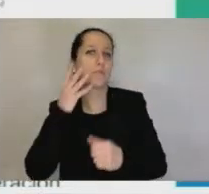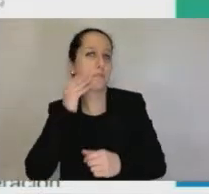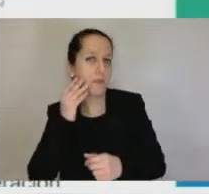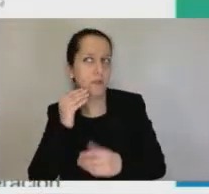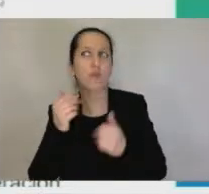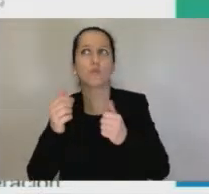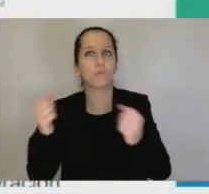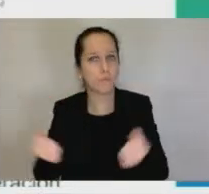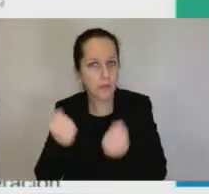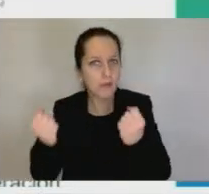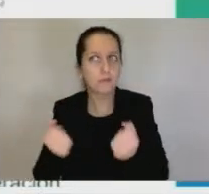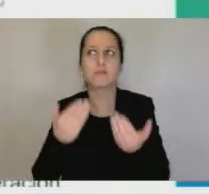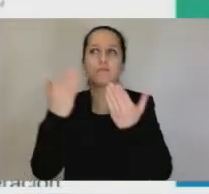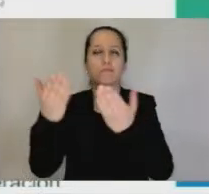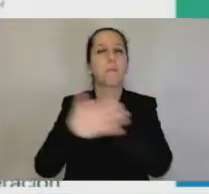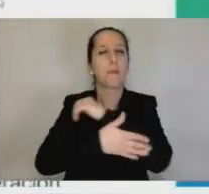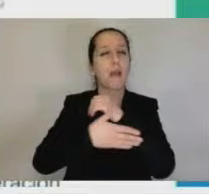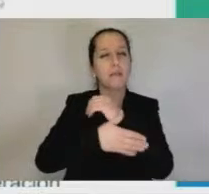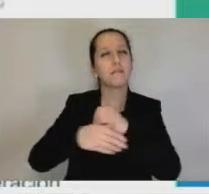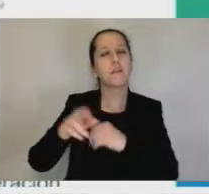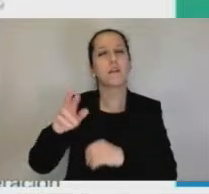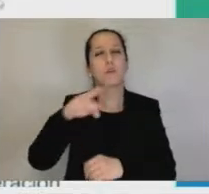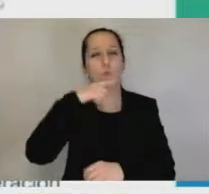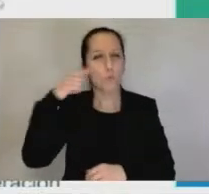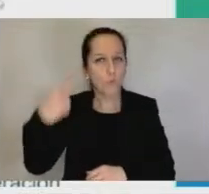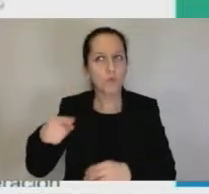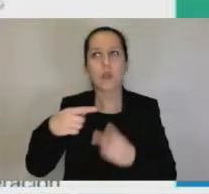This is now a good practice among the Russian